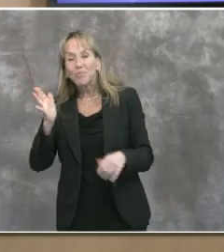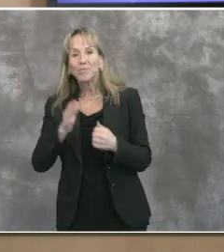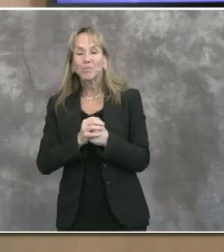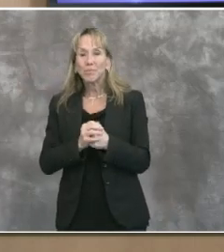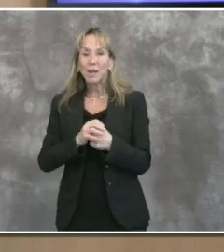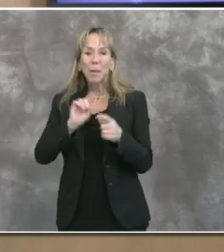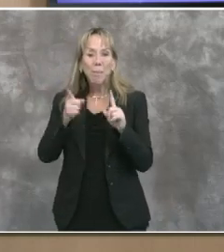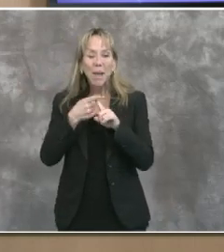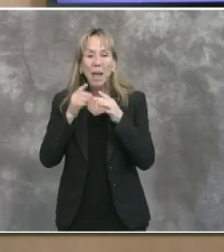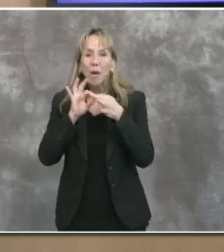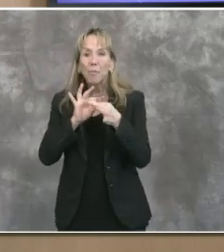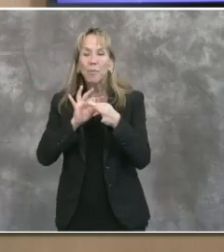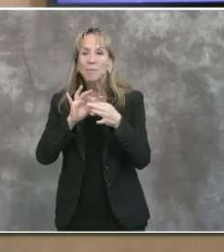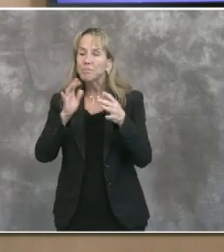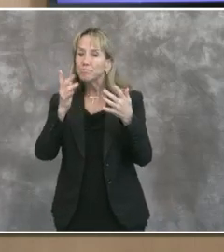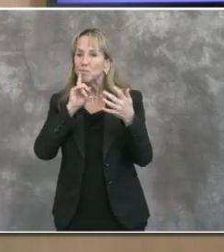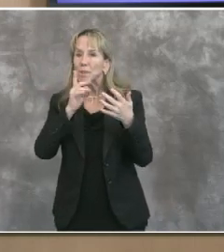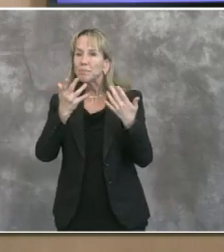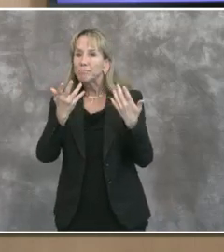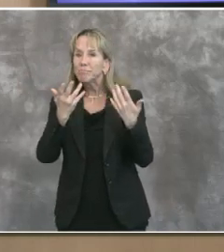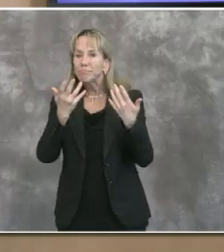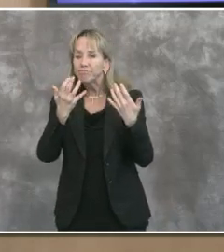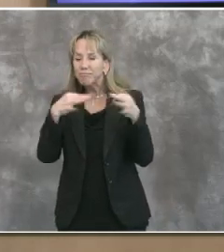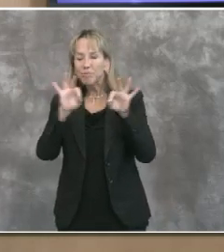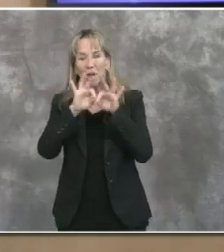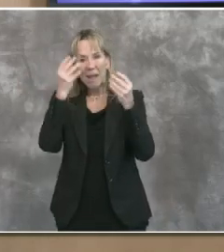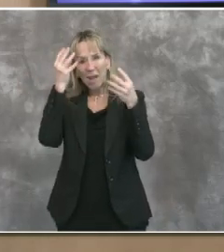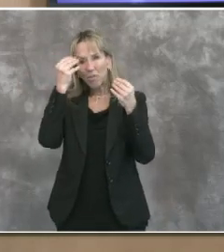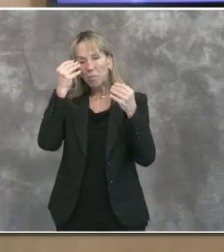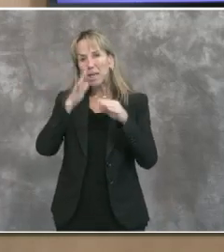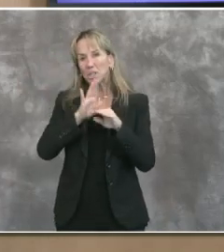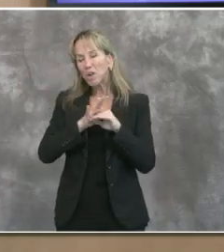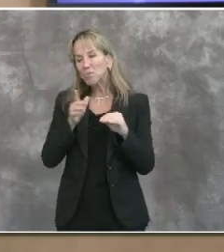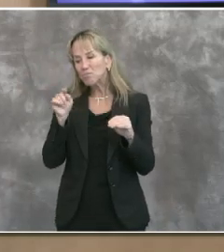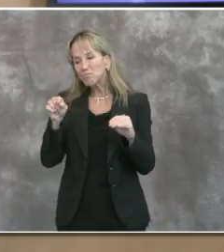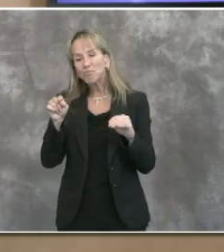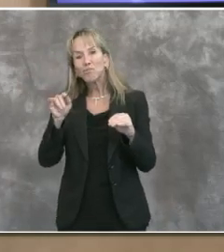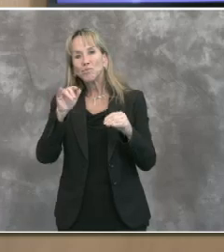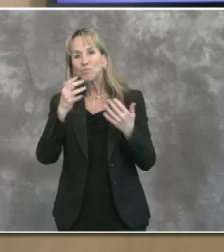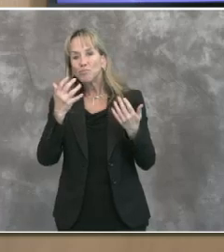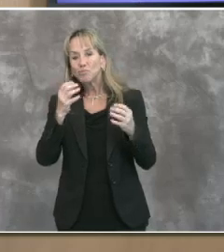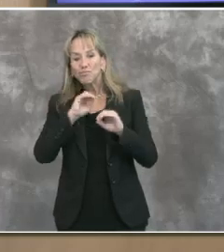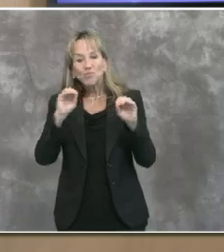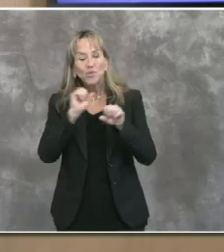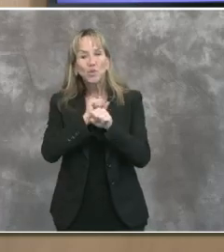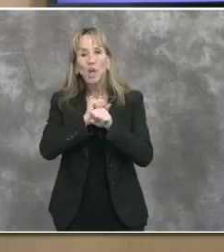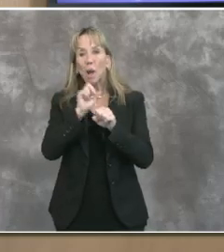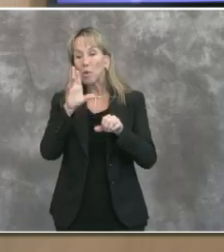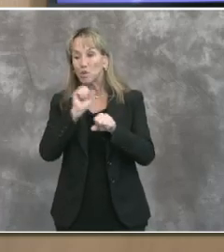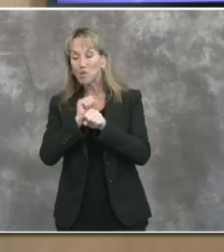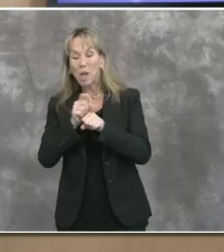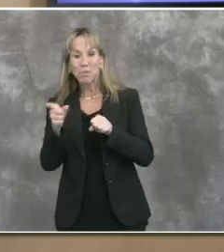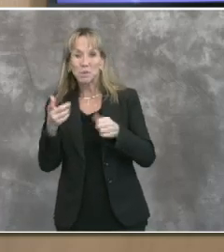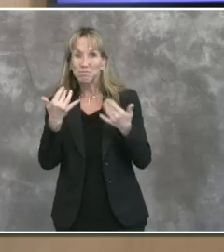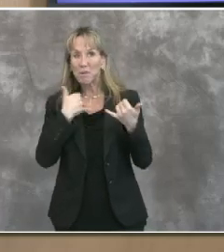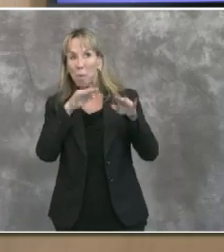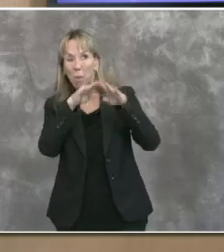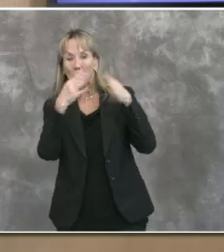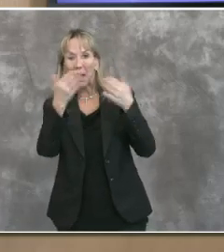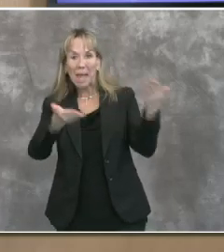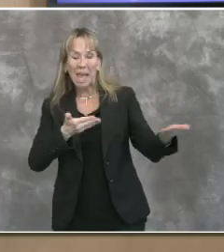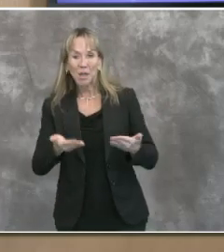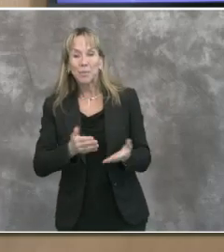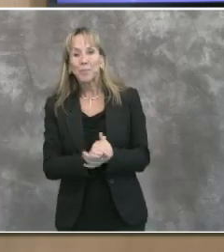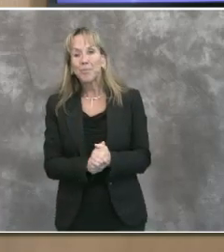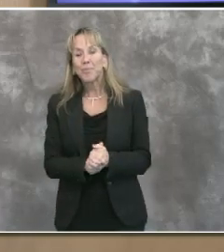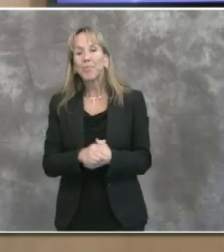in regards to some very, very valuable information on joblessness and jobs that are available. But I also